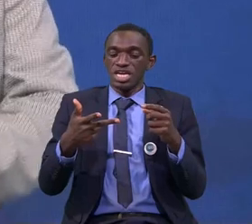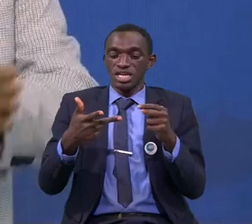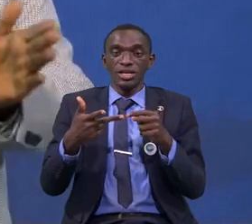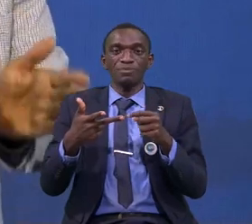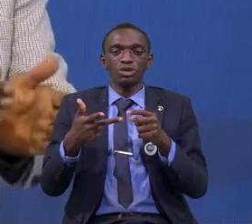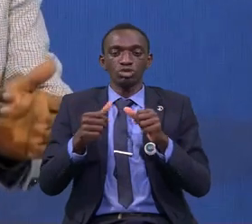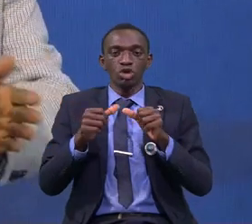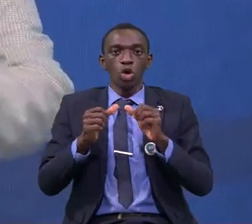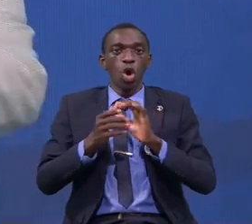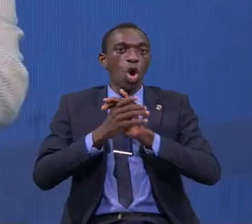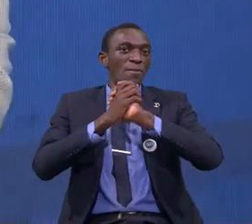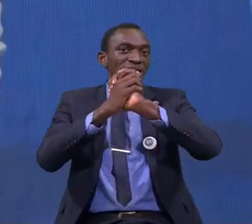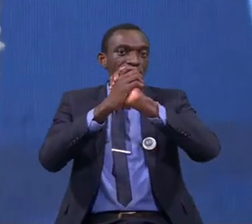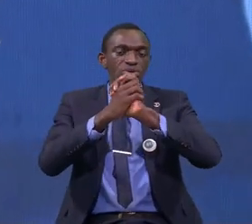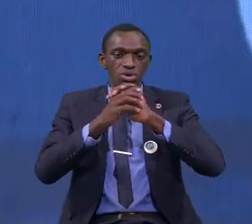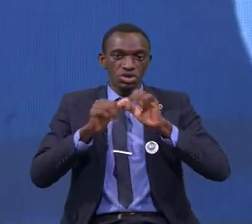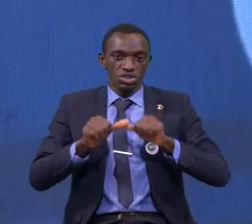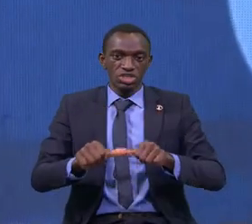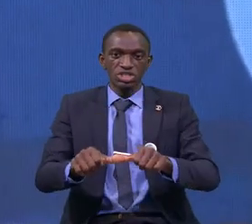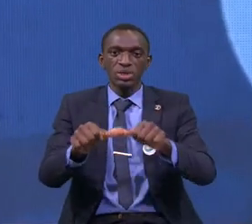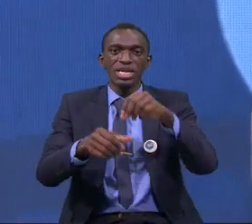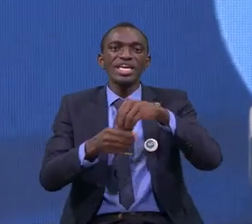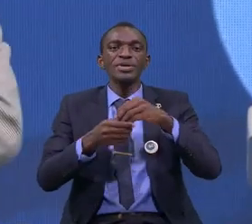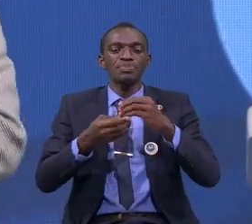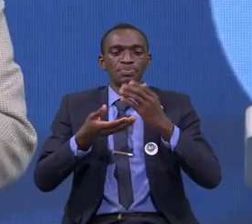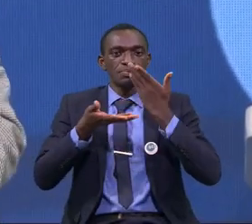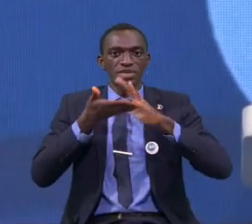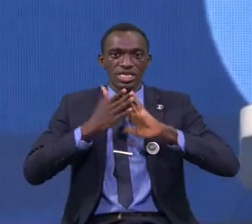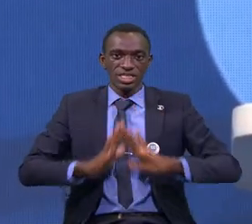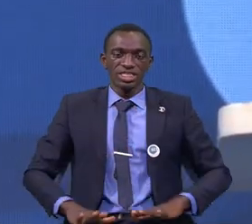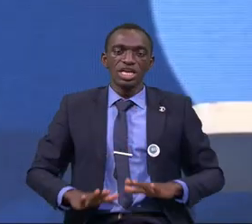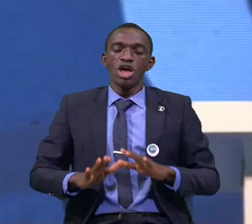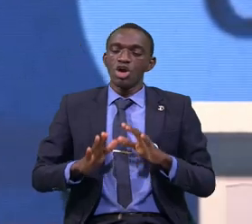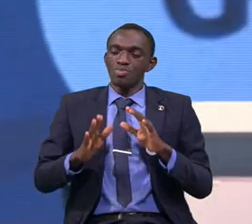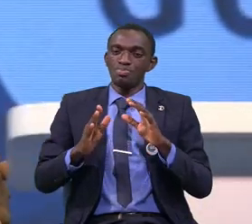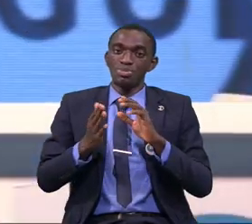continuation in peace, purity, power.